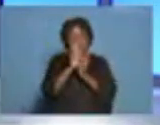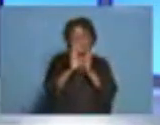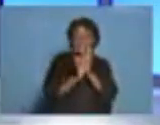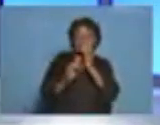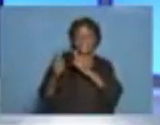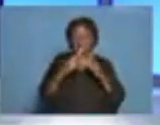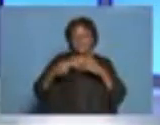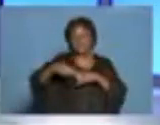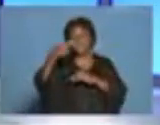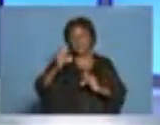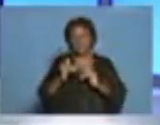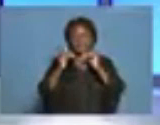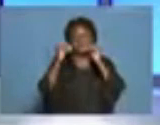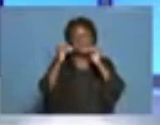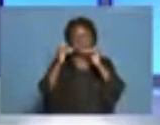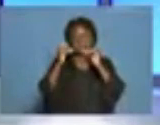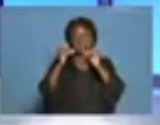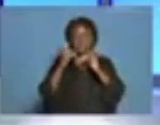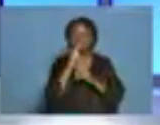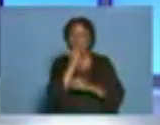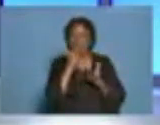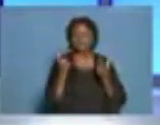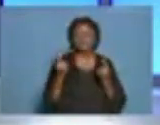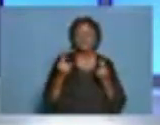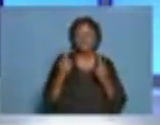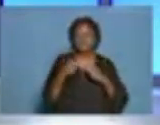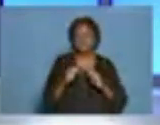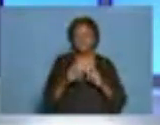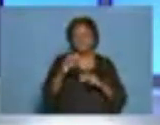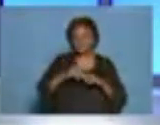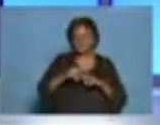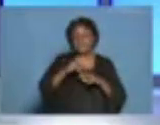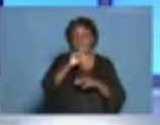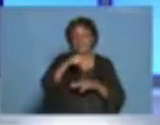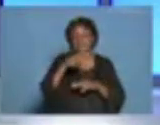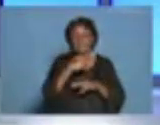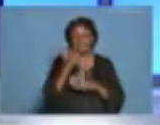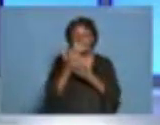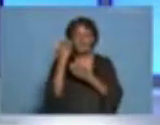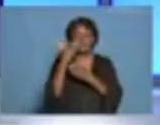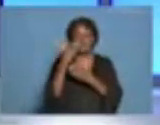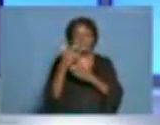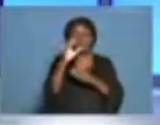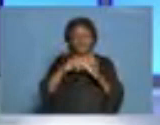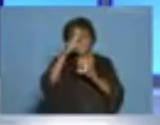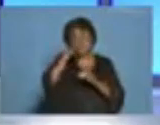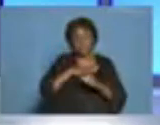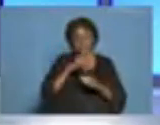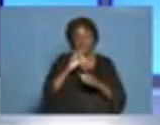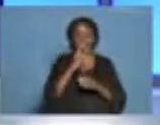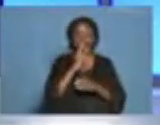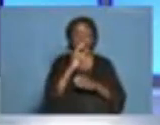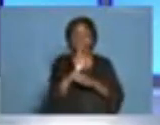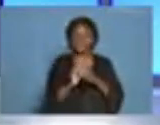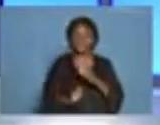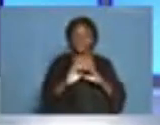corruption trial of sitting FNM MP and former executive chairman of the Water and Sewage Corporation, Adrian Gibson,